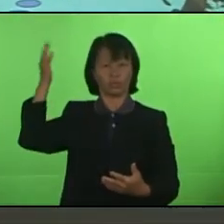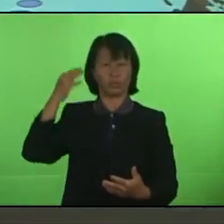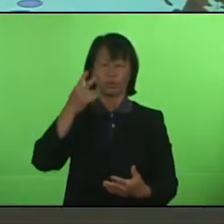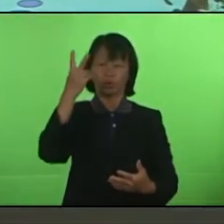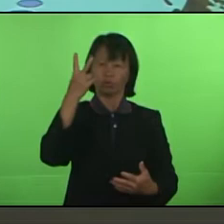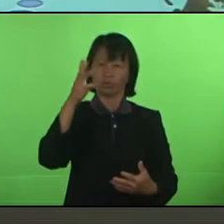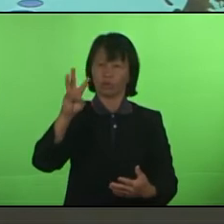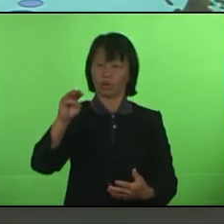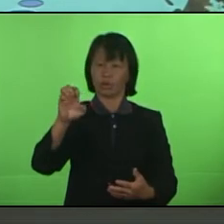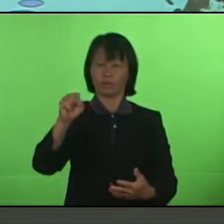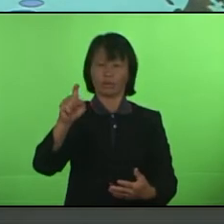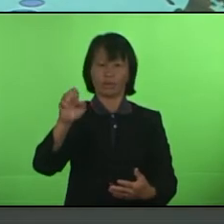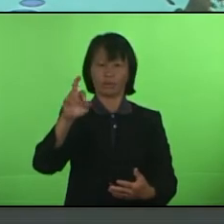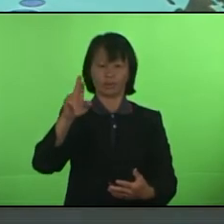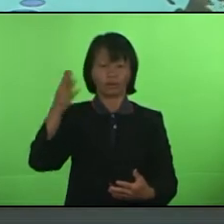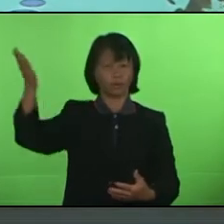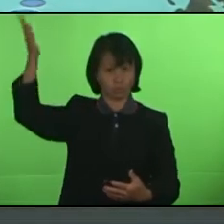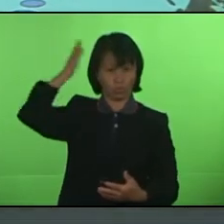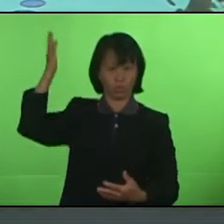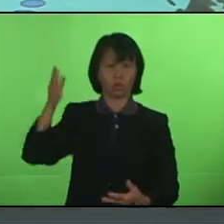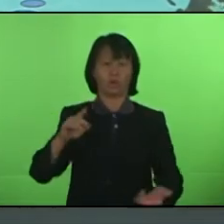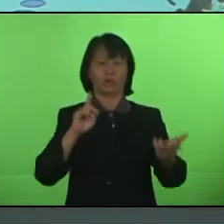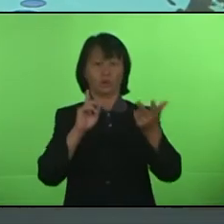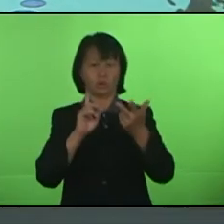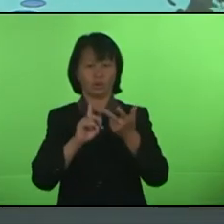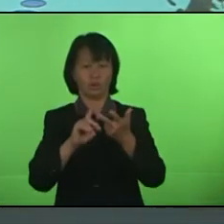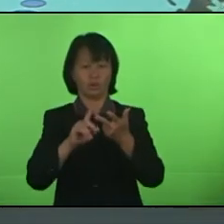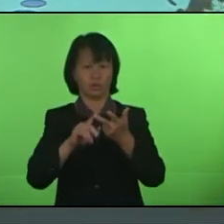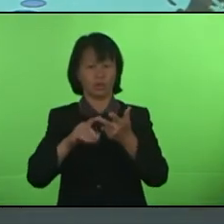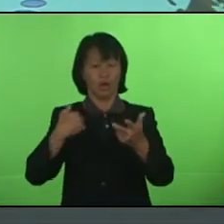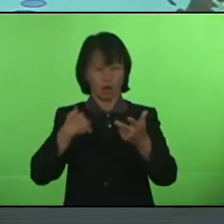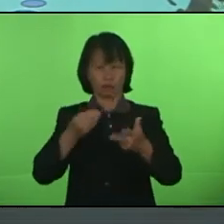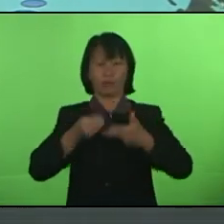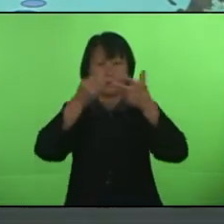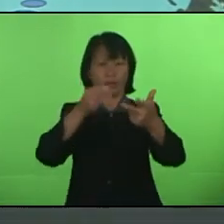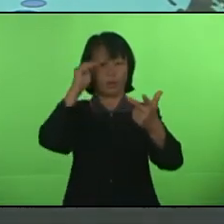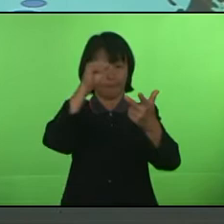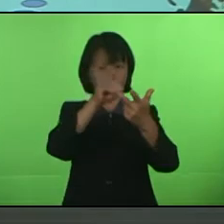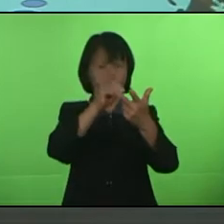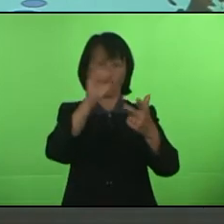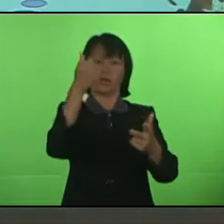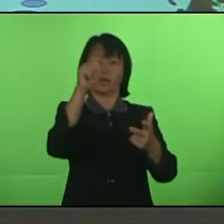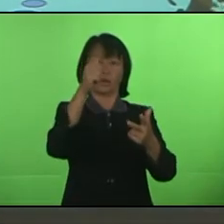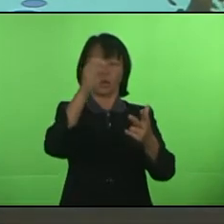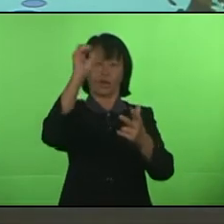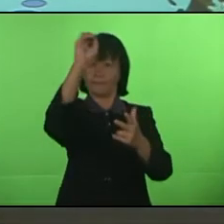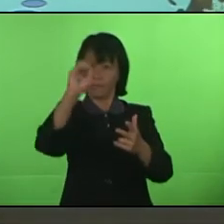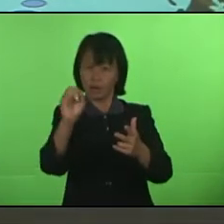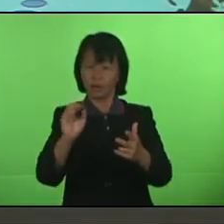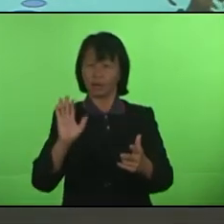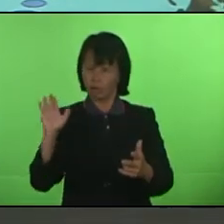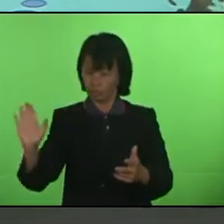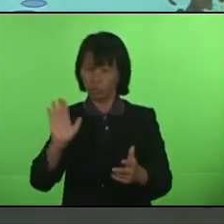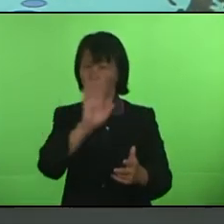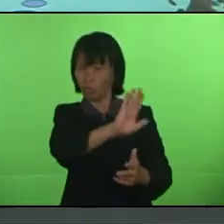back, online learning, we give assessment marks for that. It used to be 10%, where you take part in